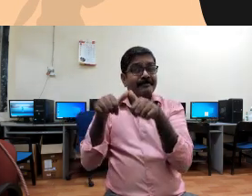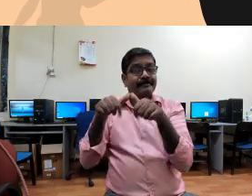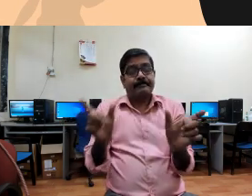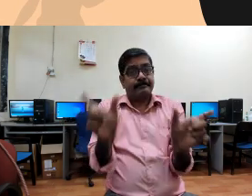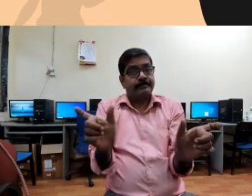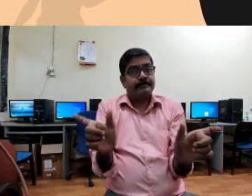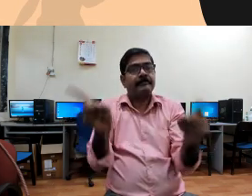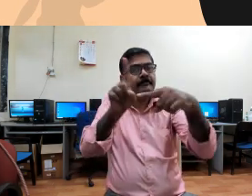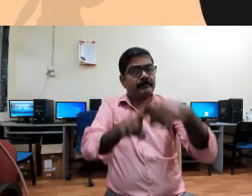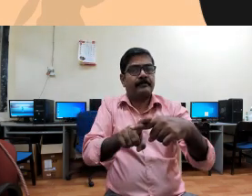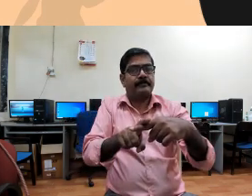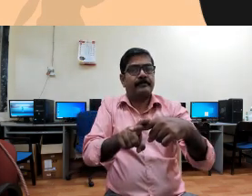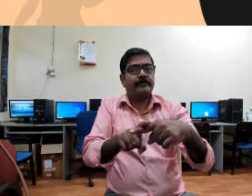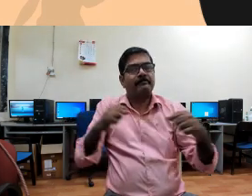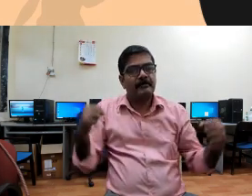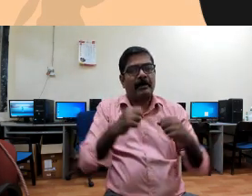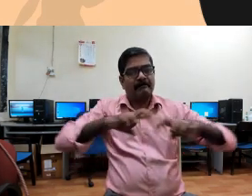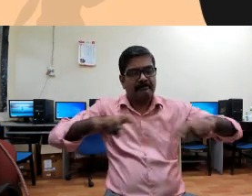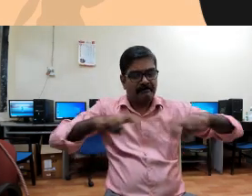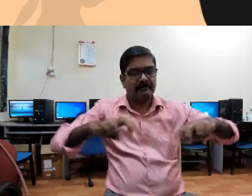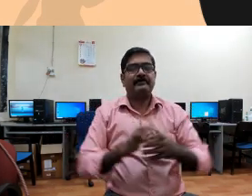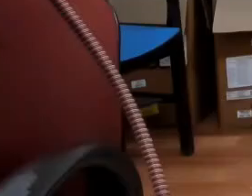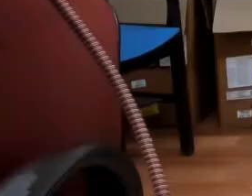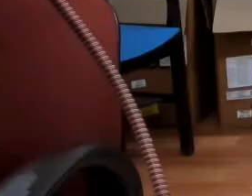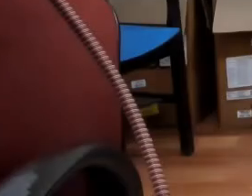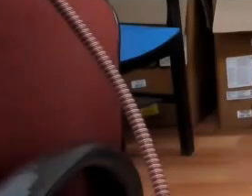Let's see how he does that.